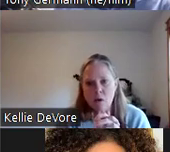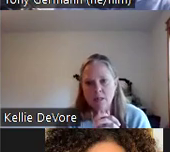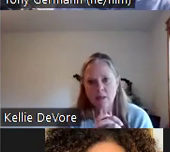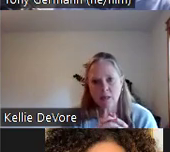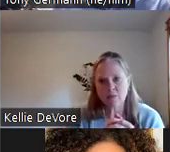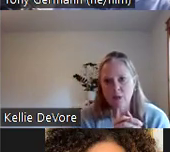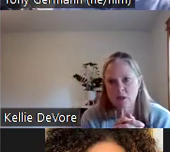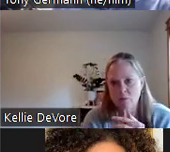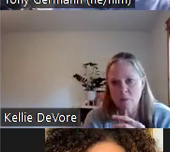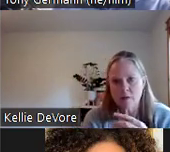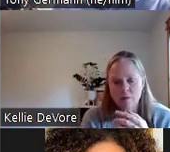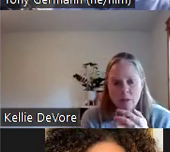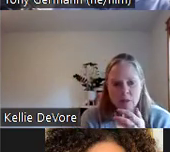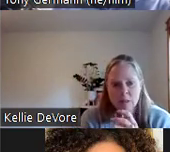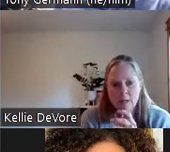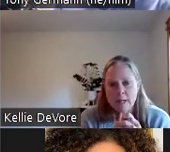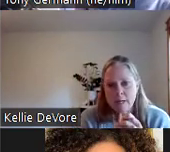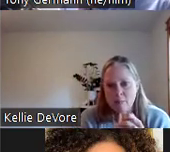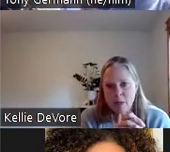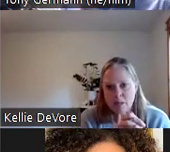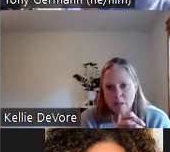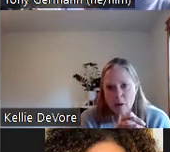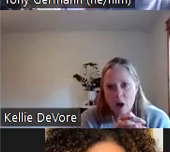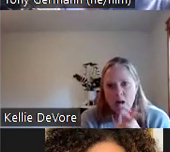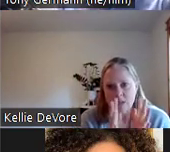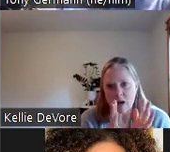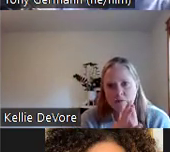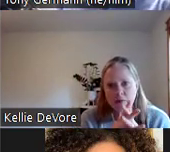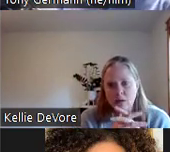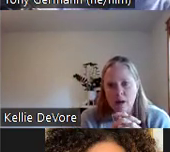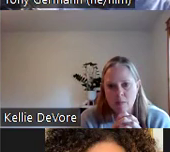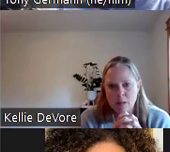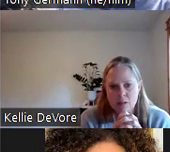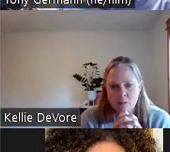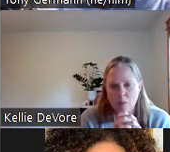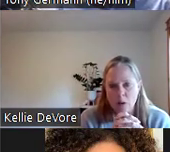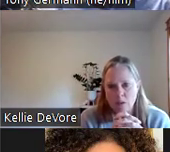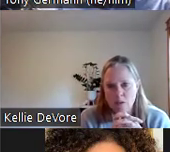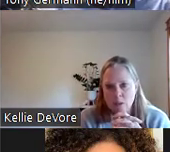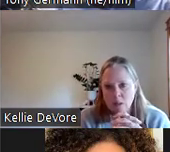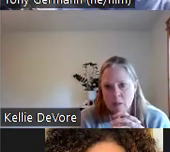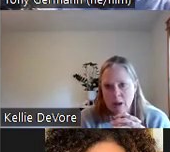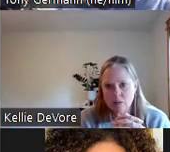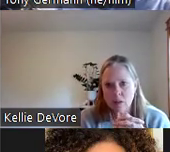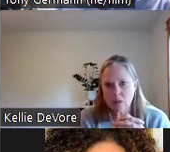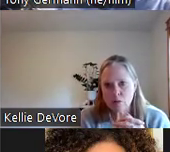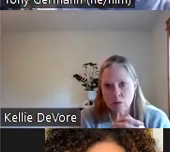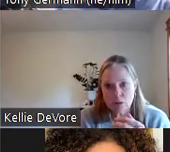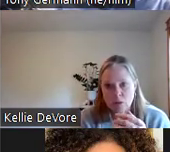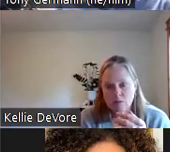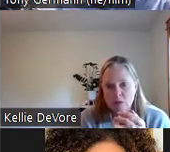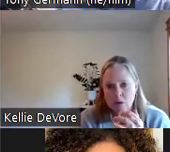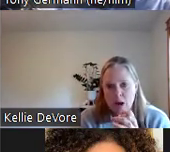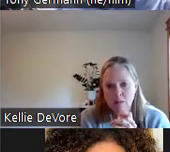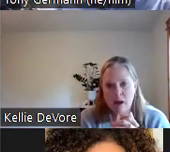the criteria for each of the benefits. But it, aside from the climate supports, housing and